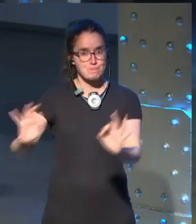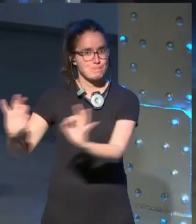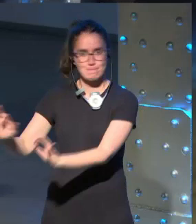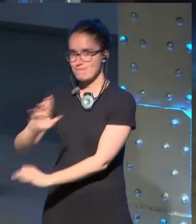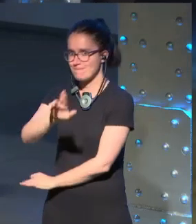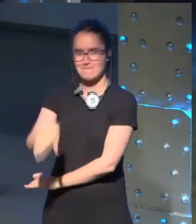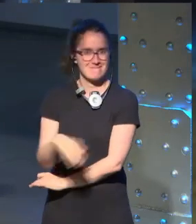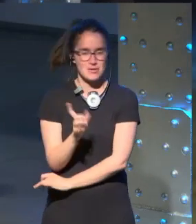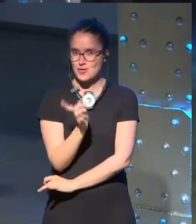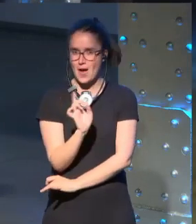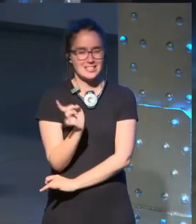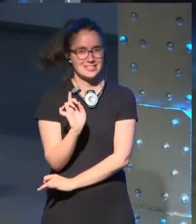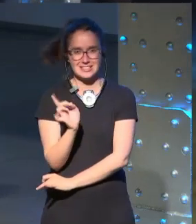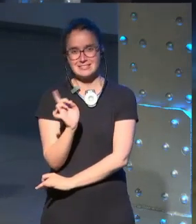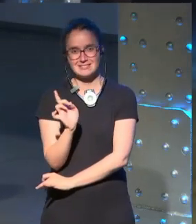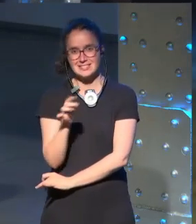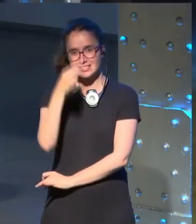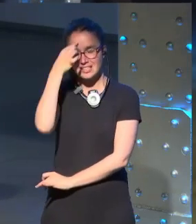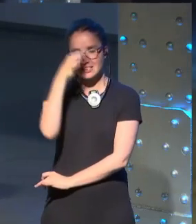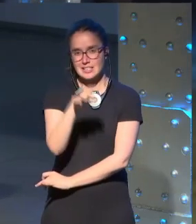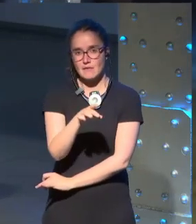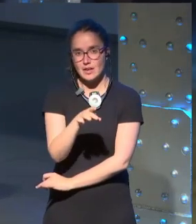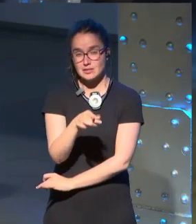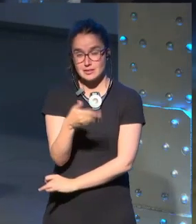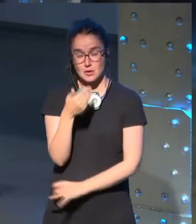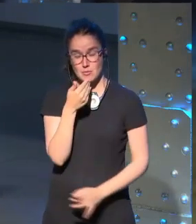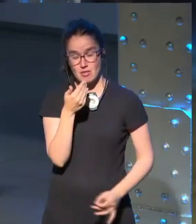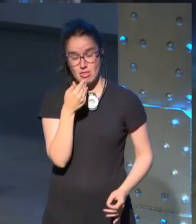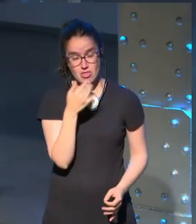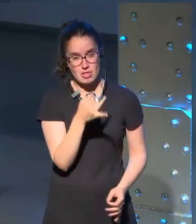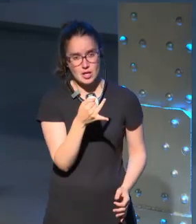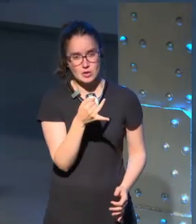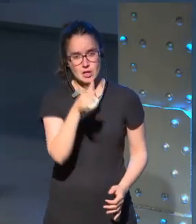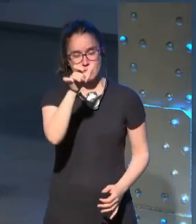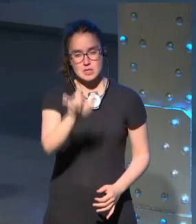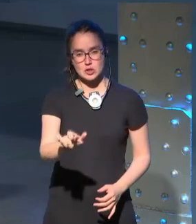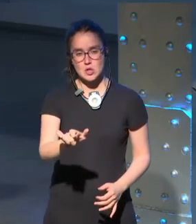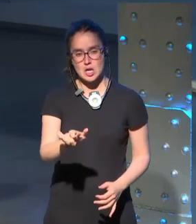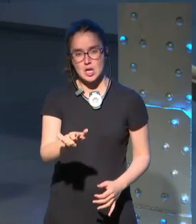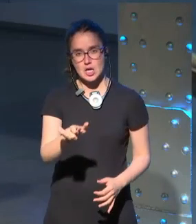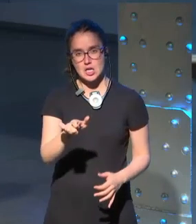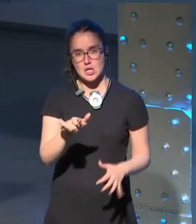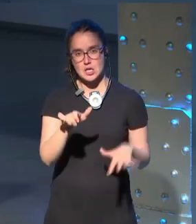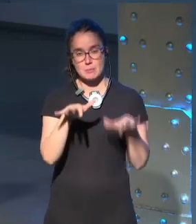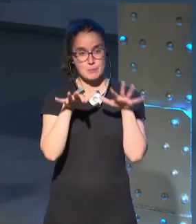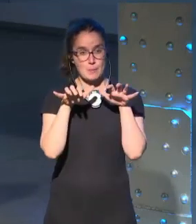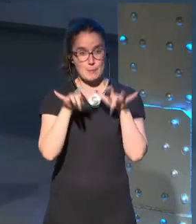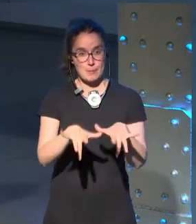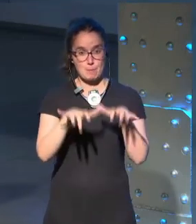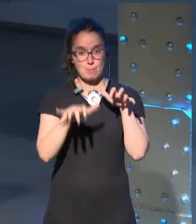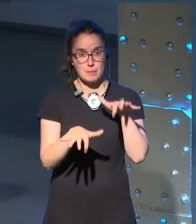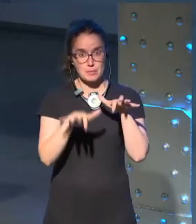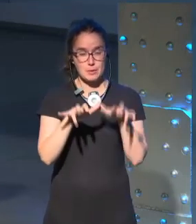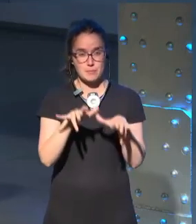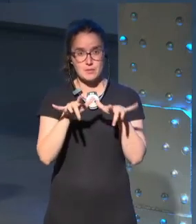going to say show up at the typewriter, but who might show up at his keyboard and and not be able to think of anything.